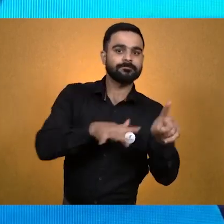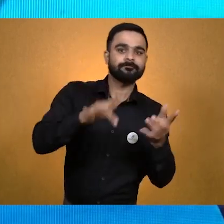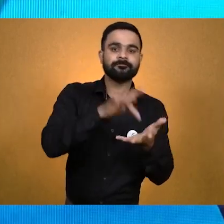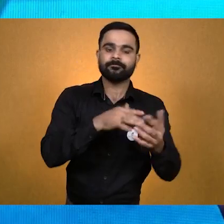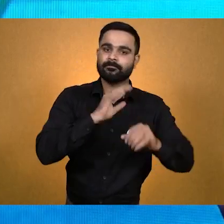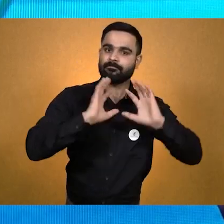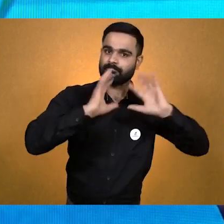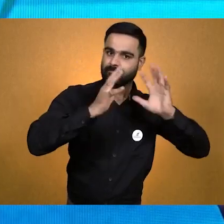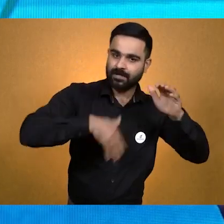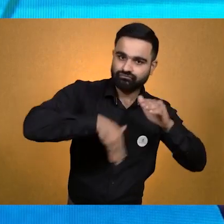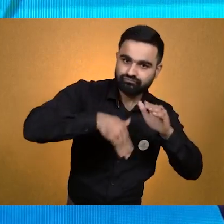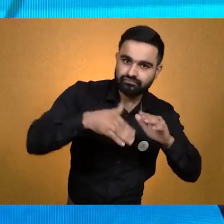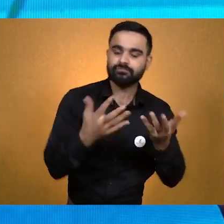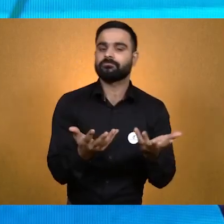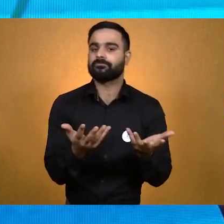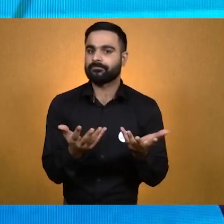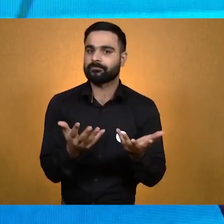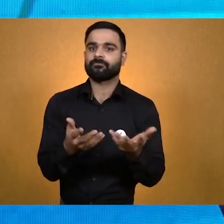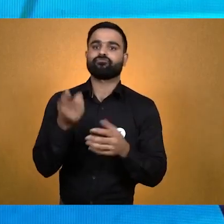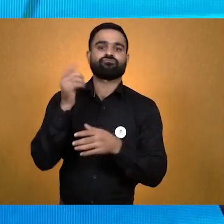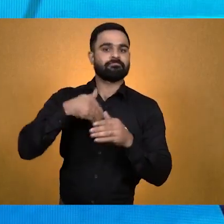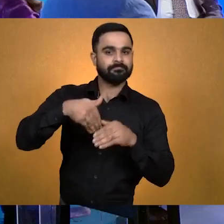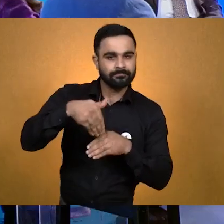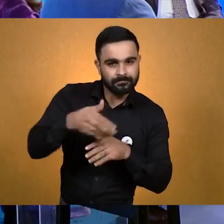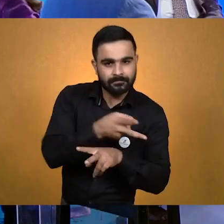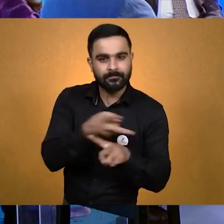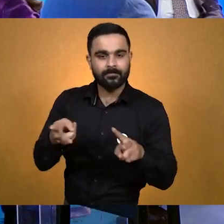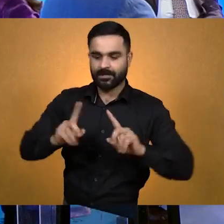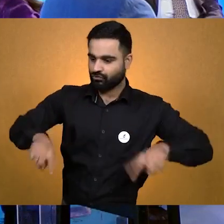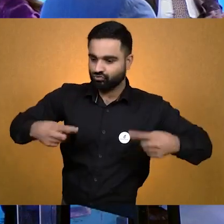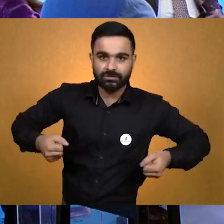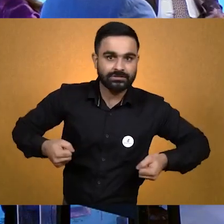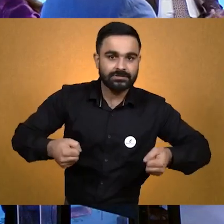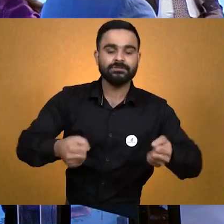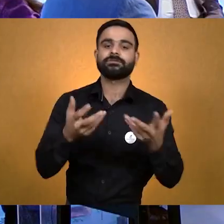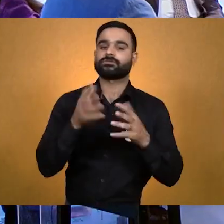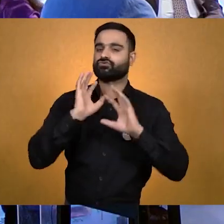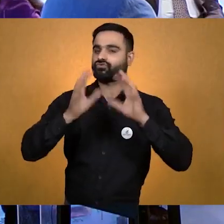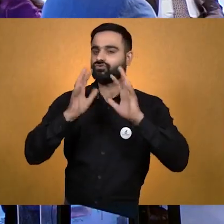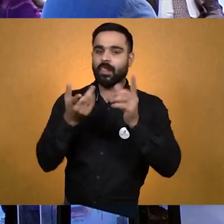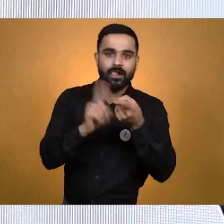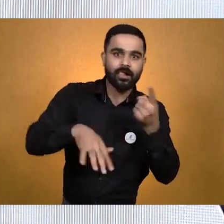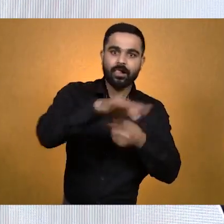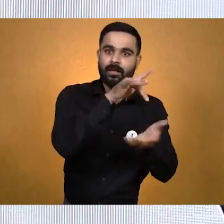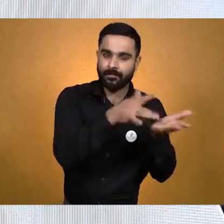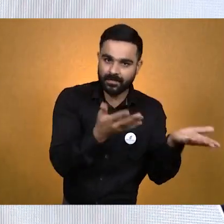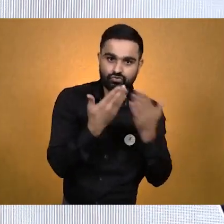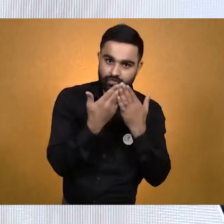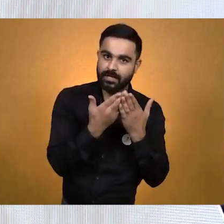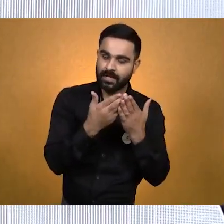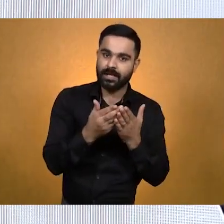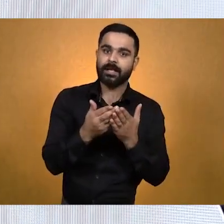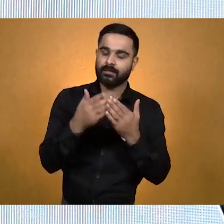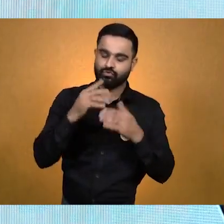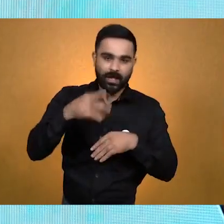say basketball, football, tennis, wheelchair. Basketball happened in the school.